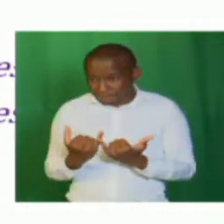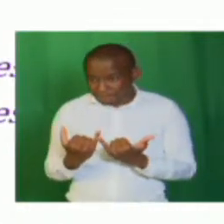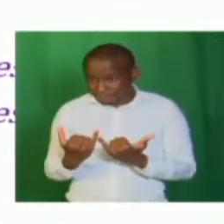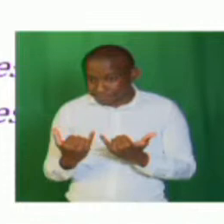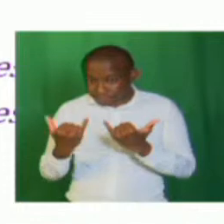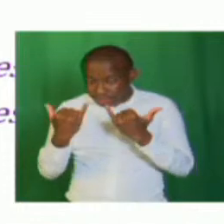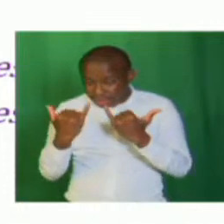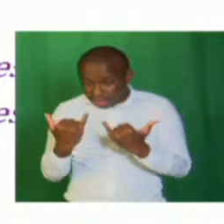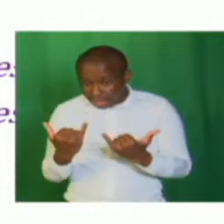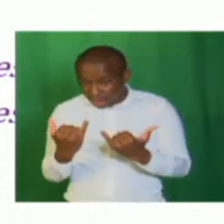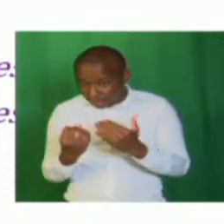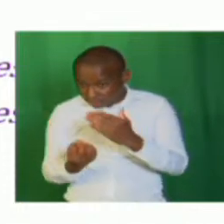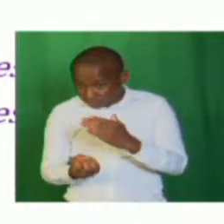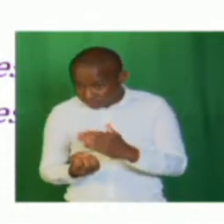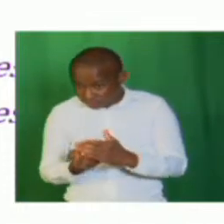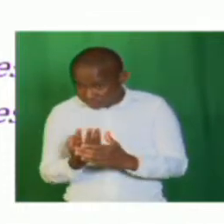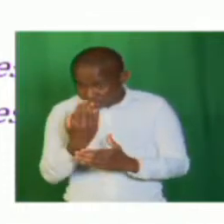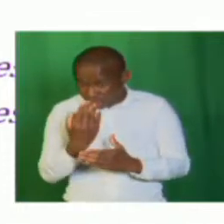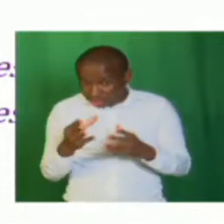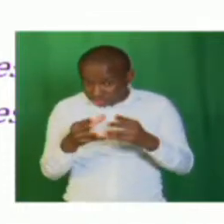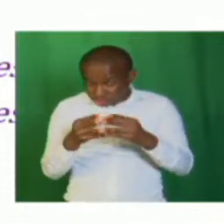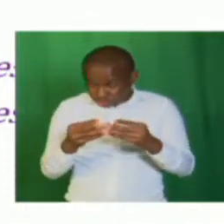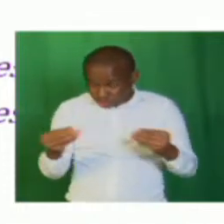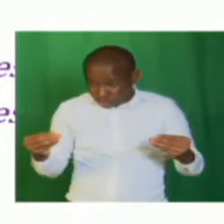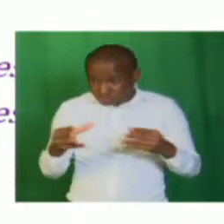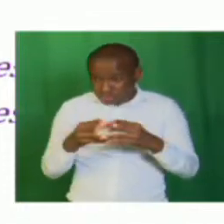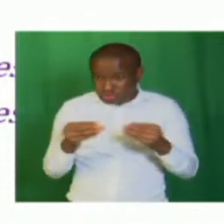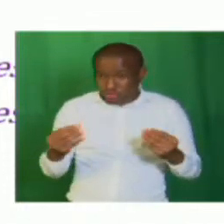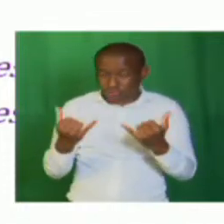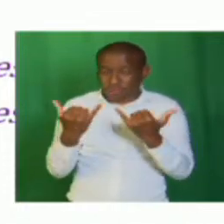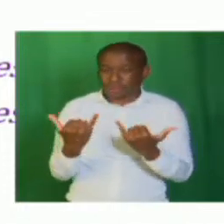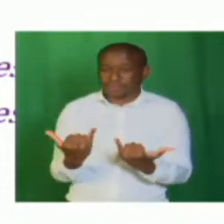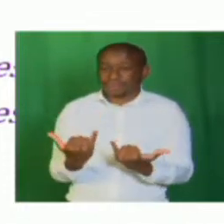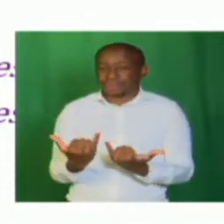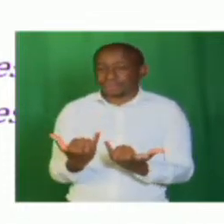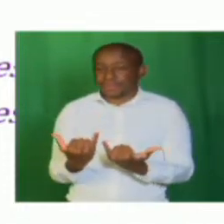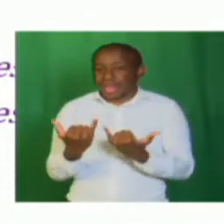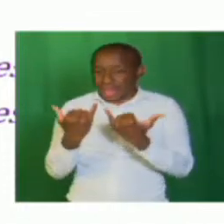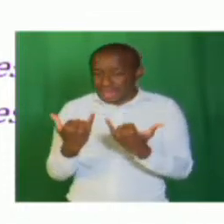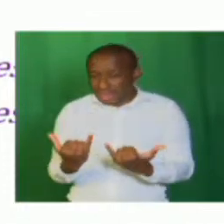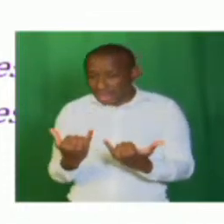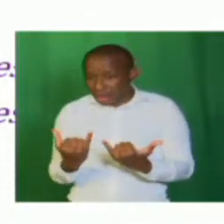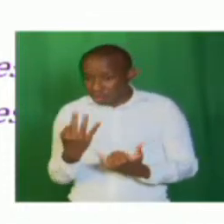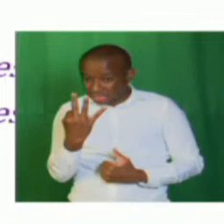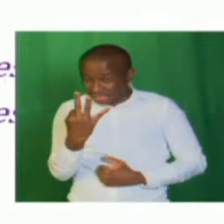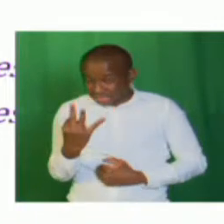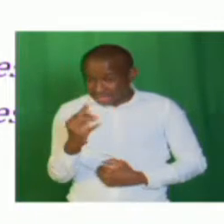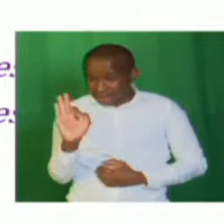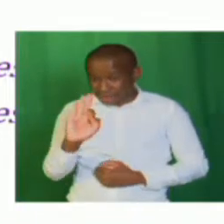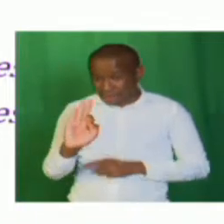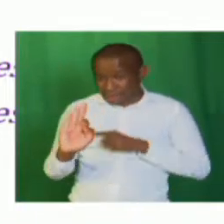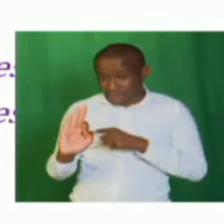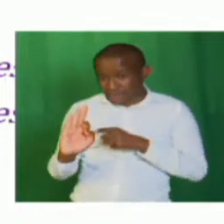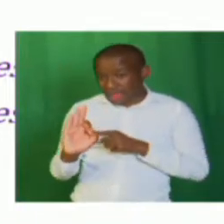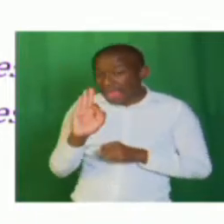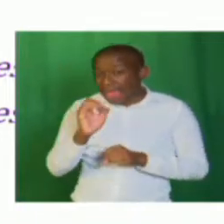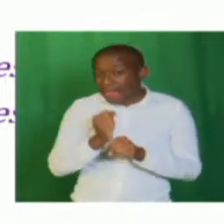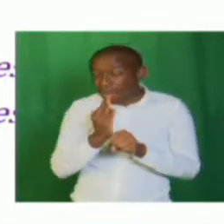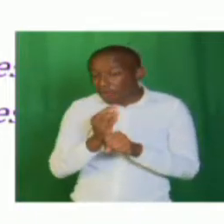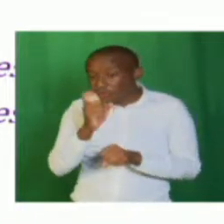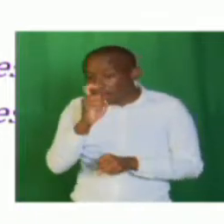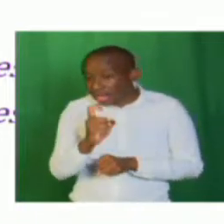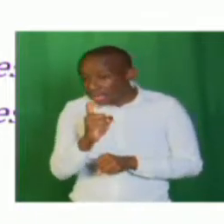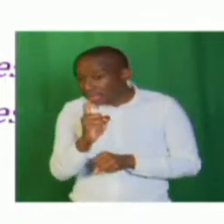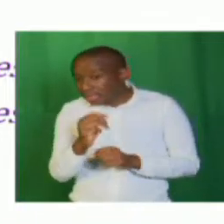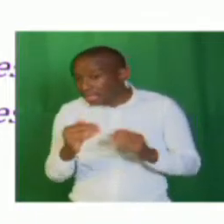now let us start solving. So given that you are given these three functions, f of x is equals